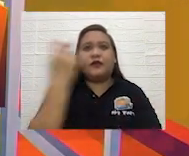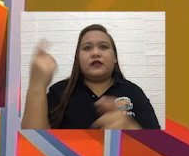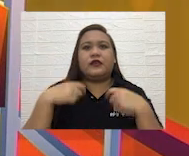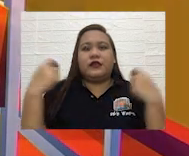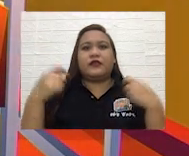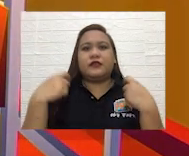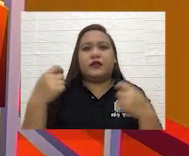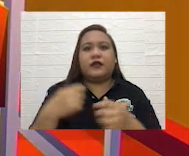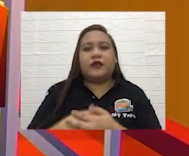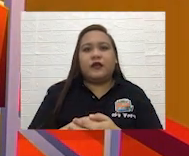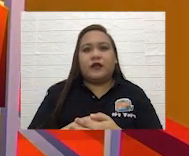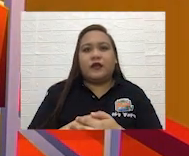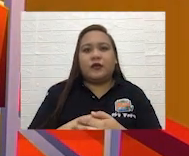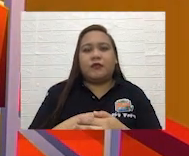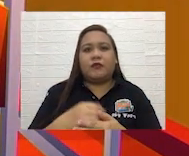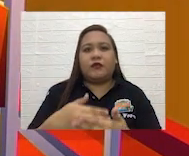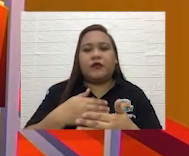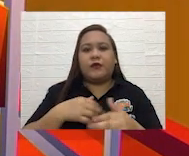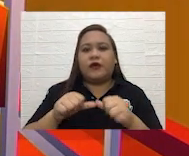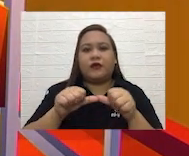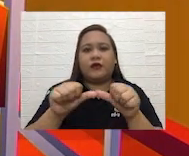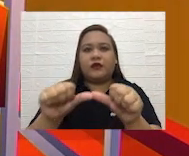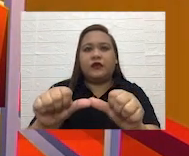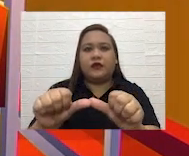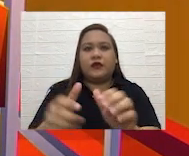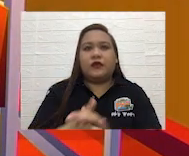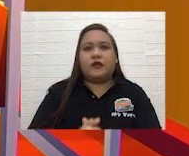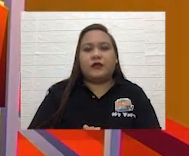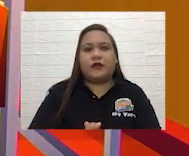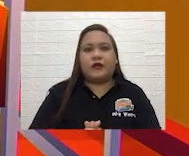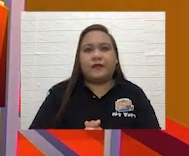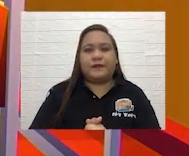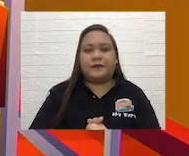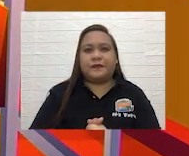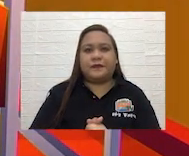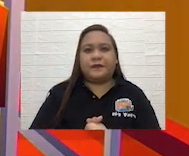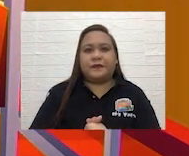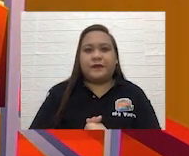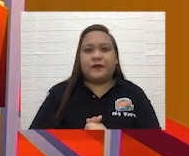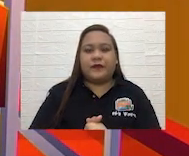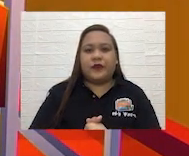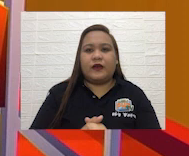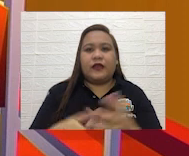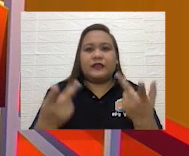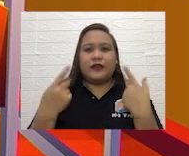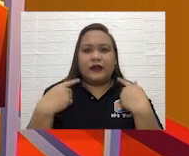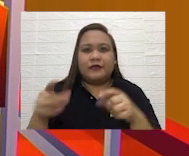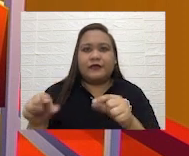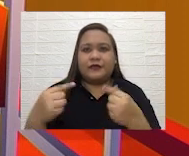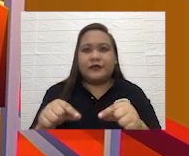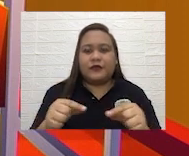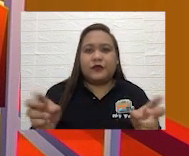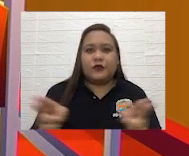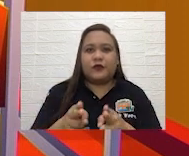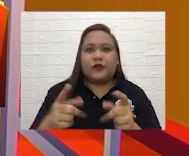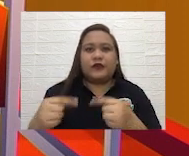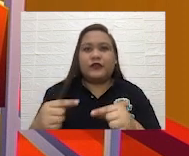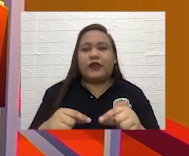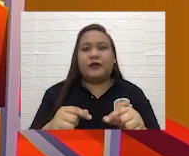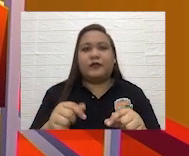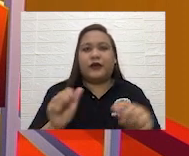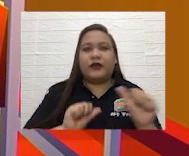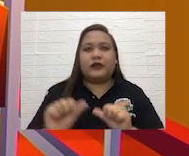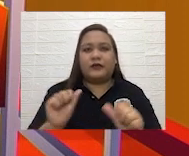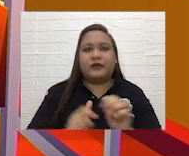Fernandino teens, before we go over the discussion, let us have a brain teaser to get those neurons working in tip-top